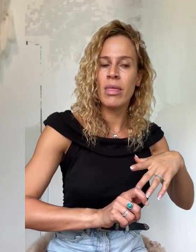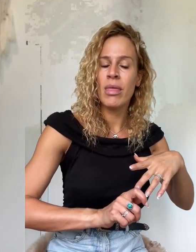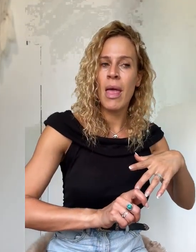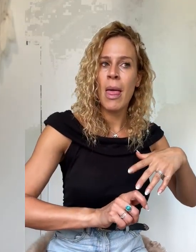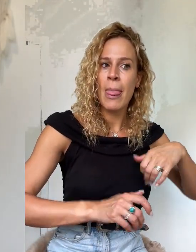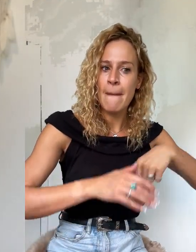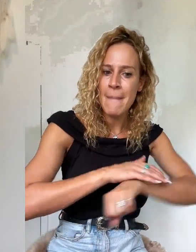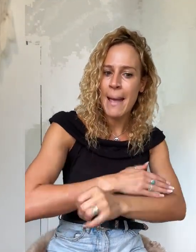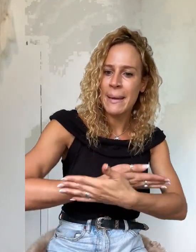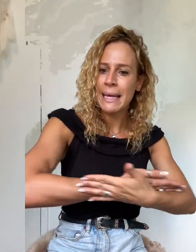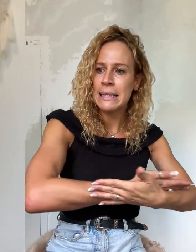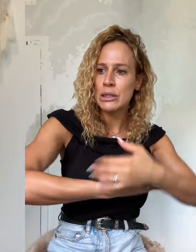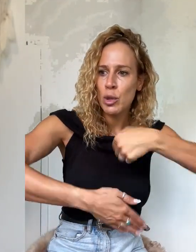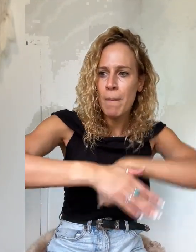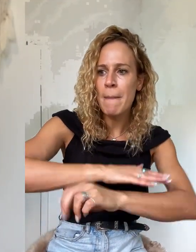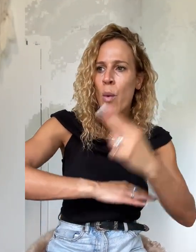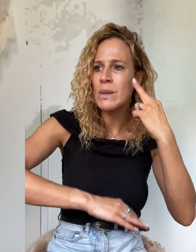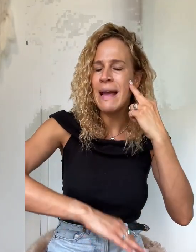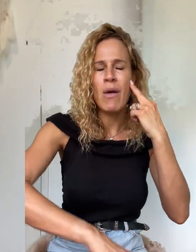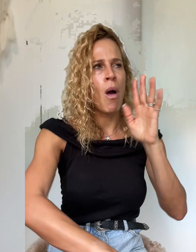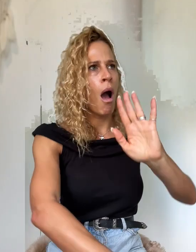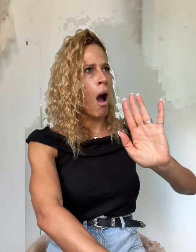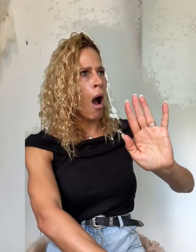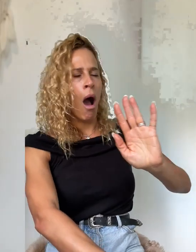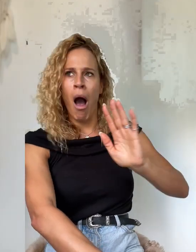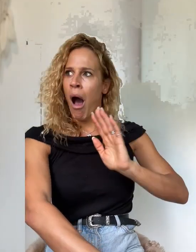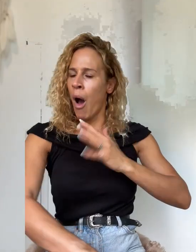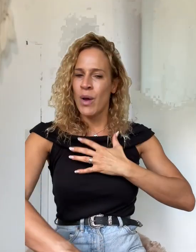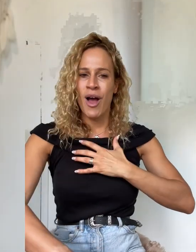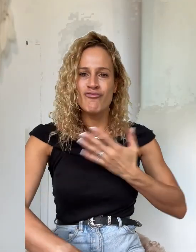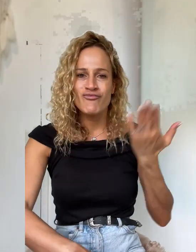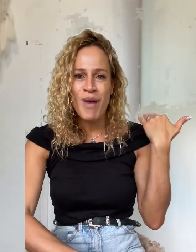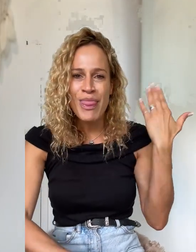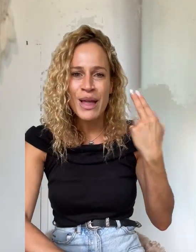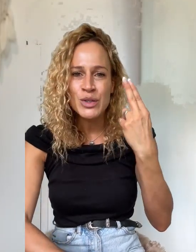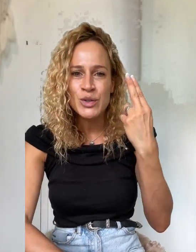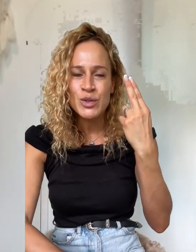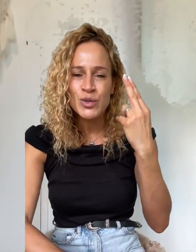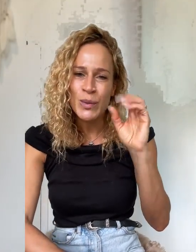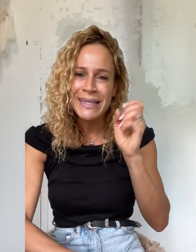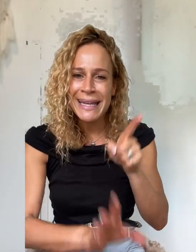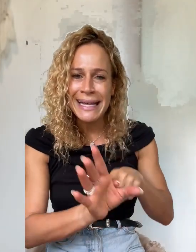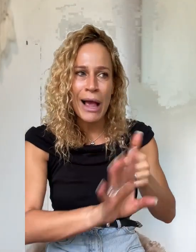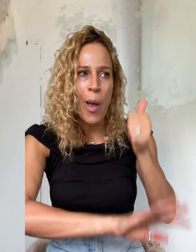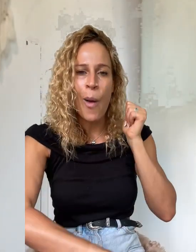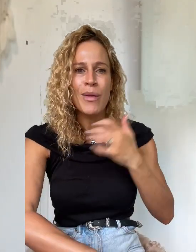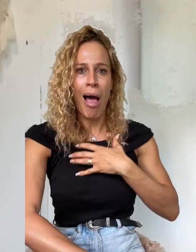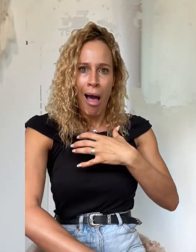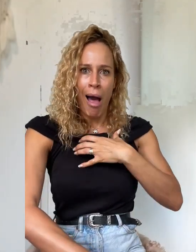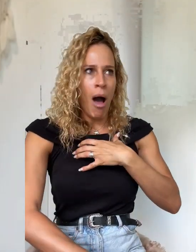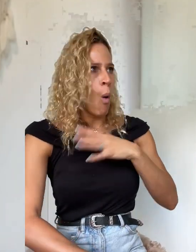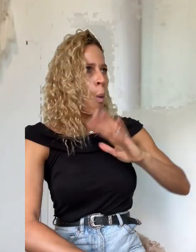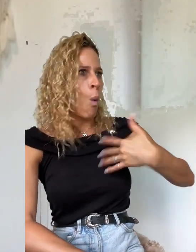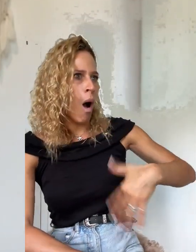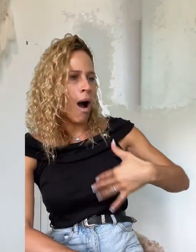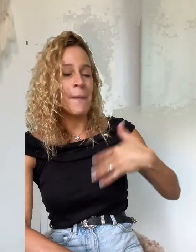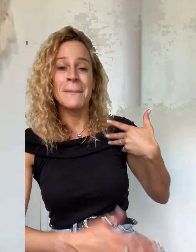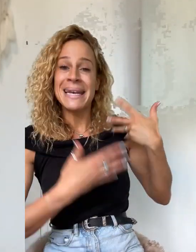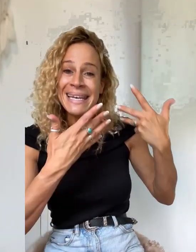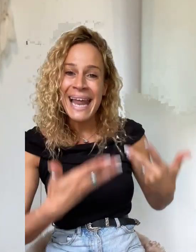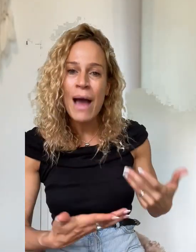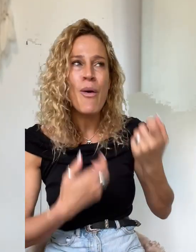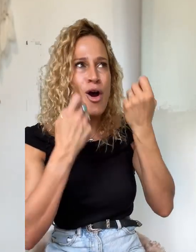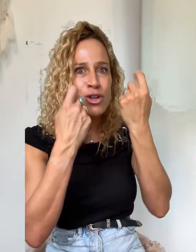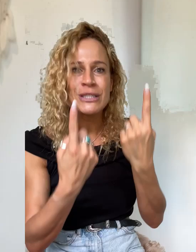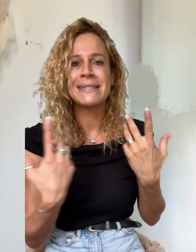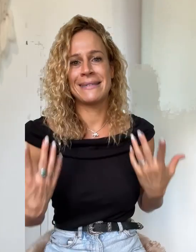was horrified. I remember thinking, that can't be right. That's never right. But now, obviously,